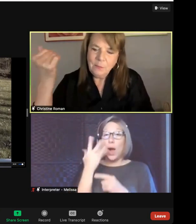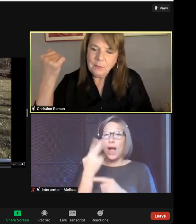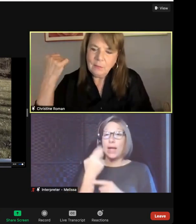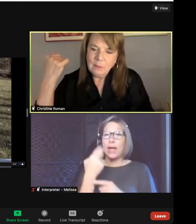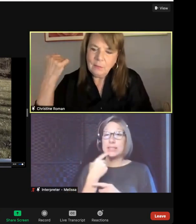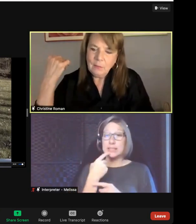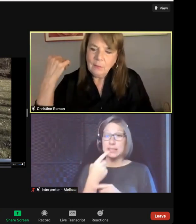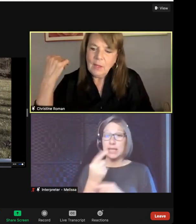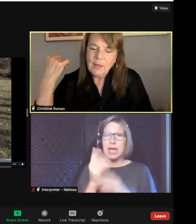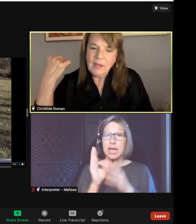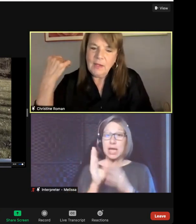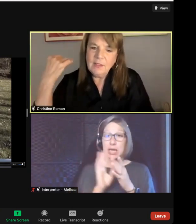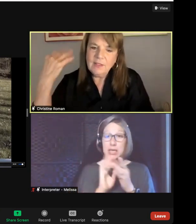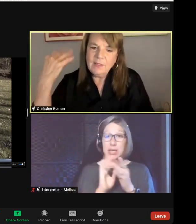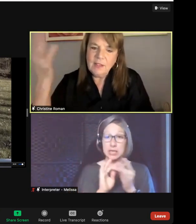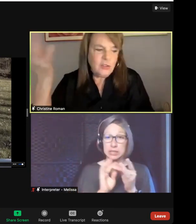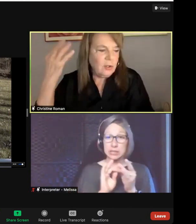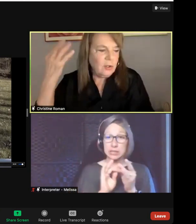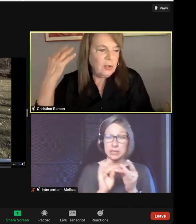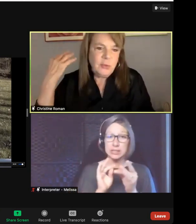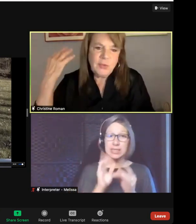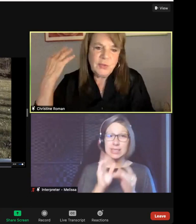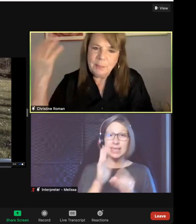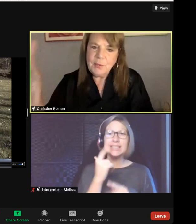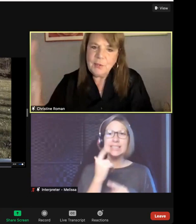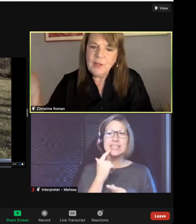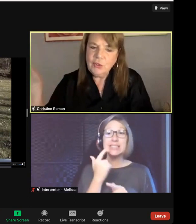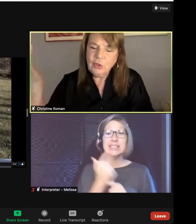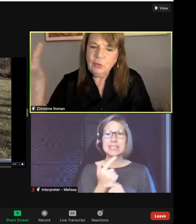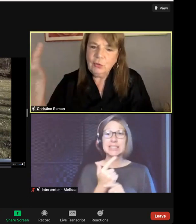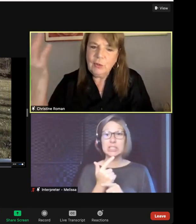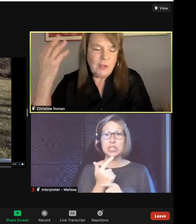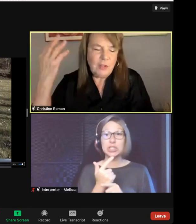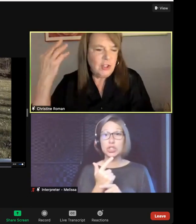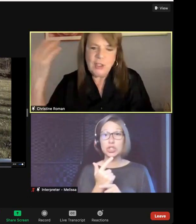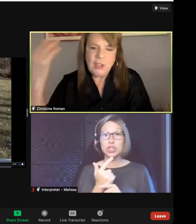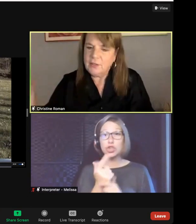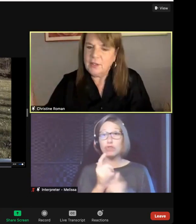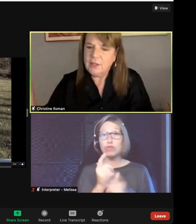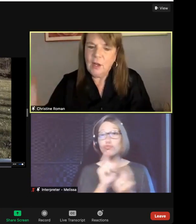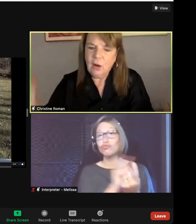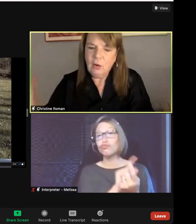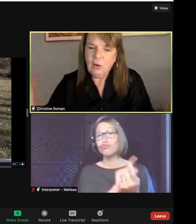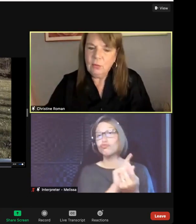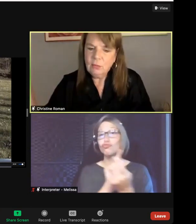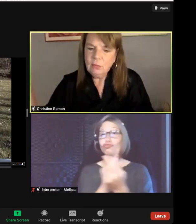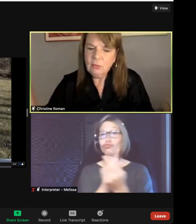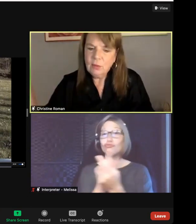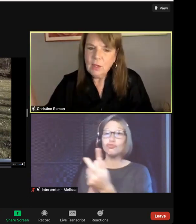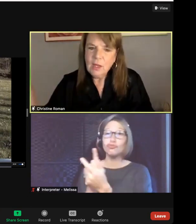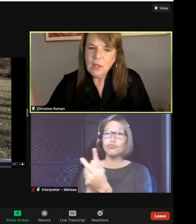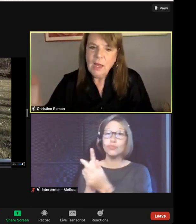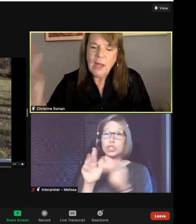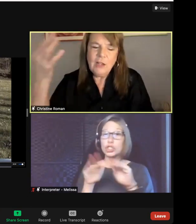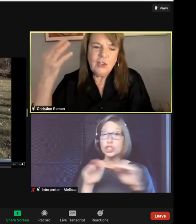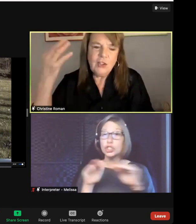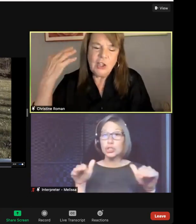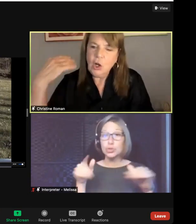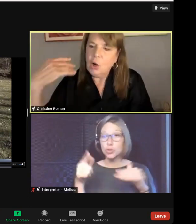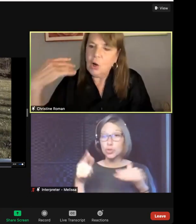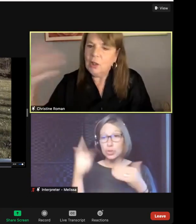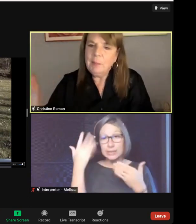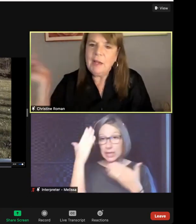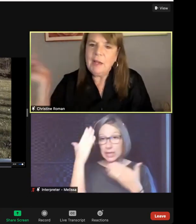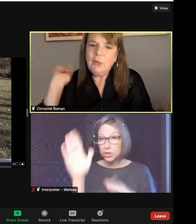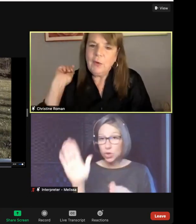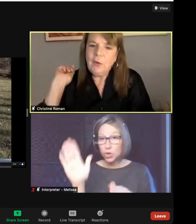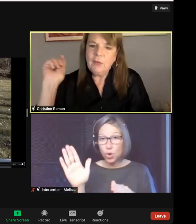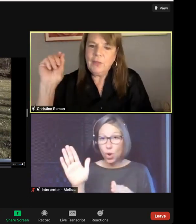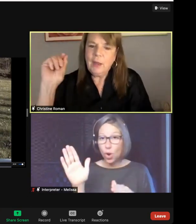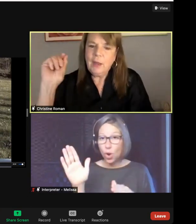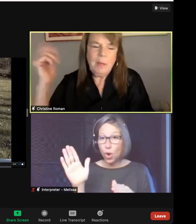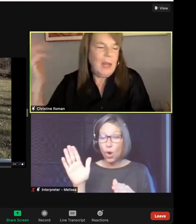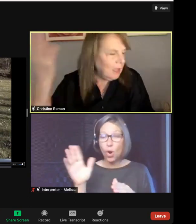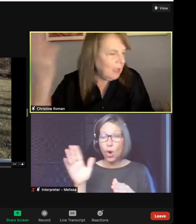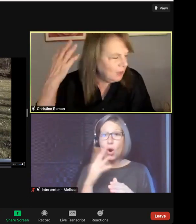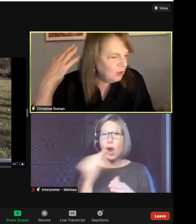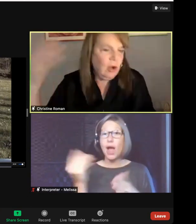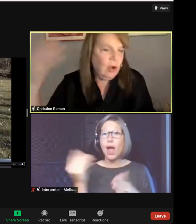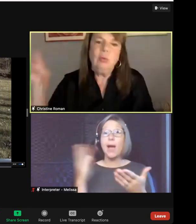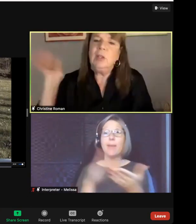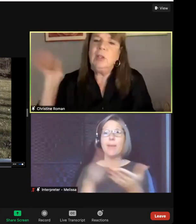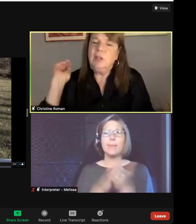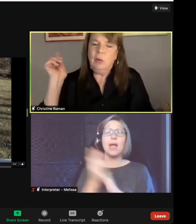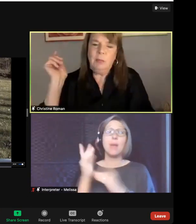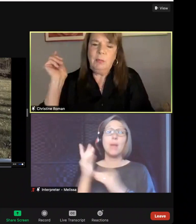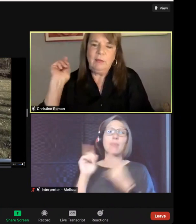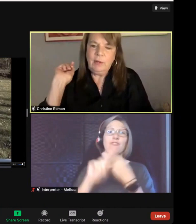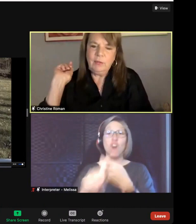says that his sister goes up to these children that she doesn't know and she totally makes friends with them, and